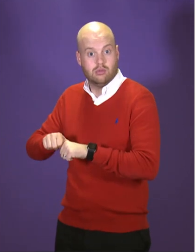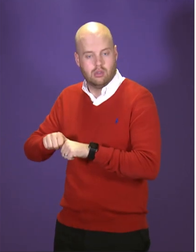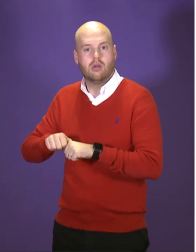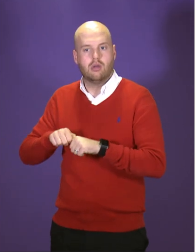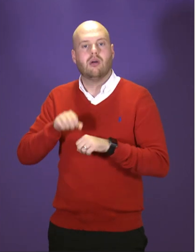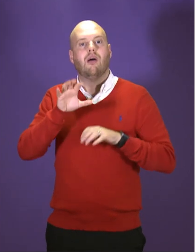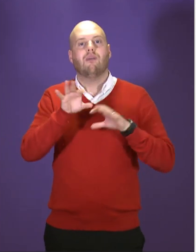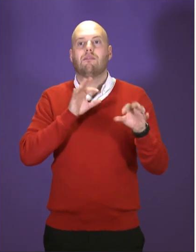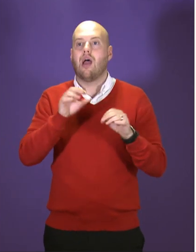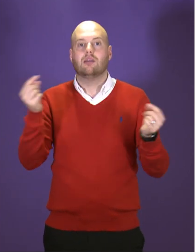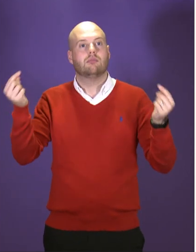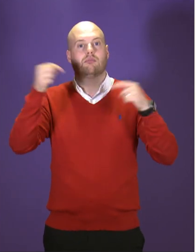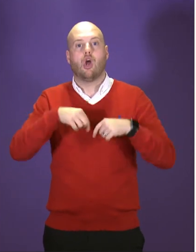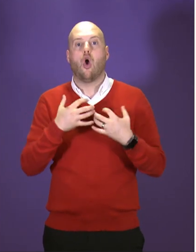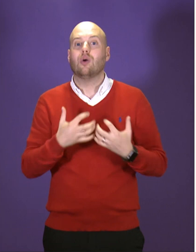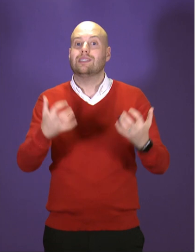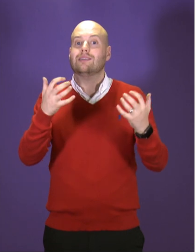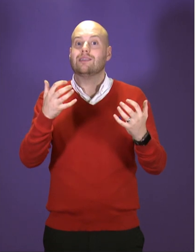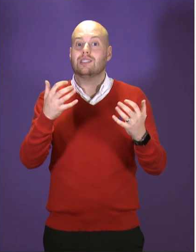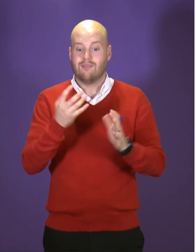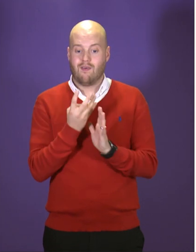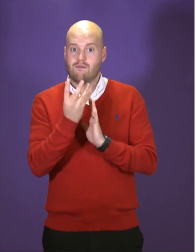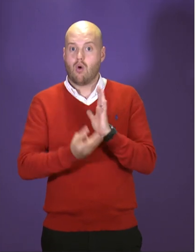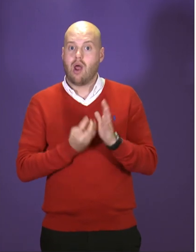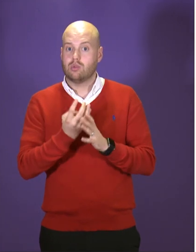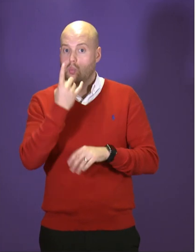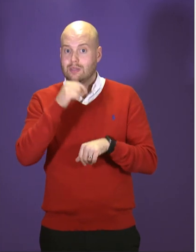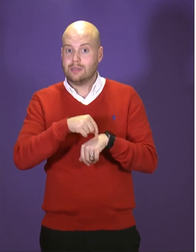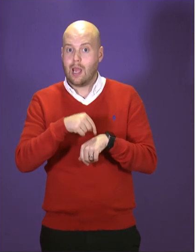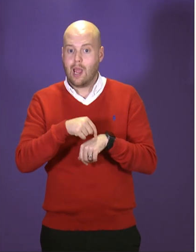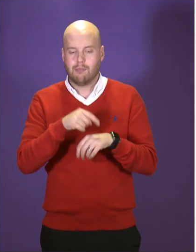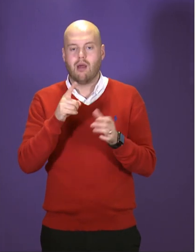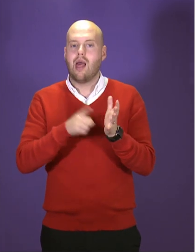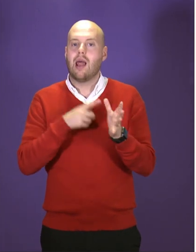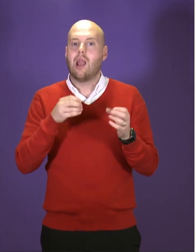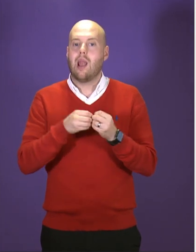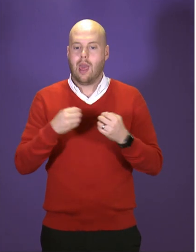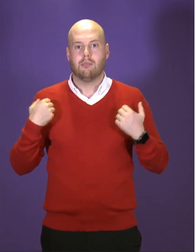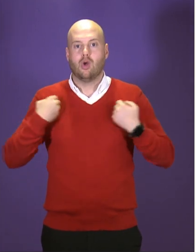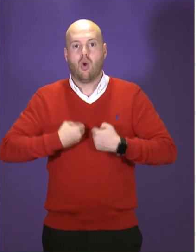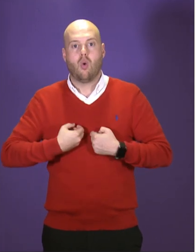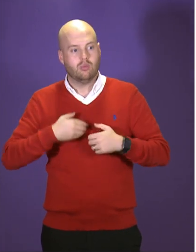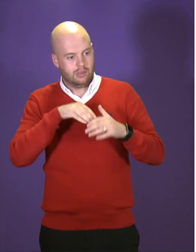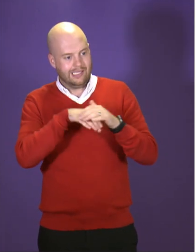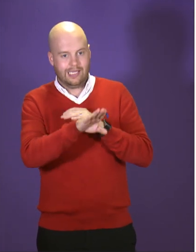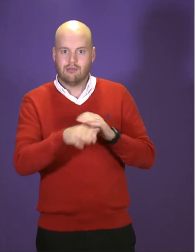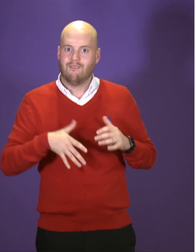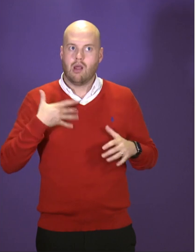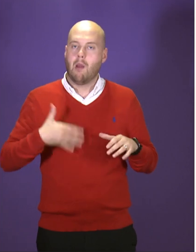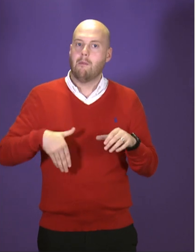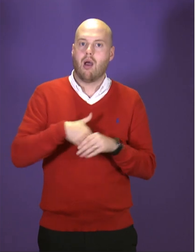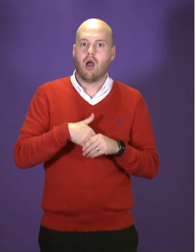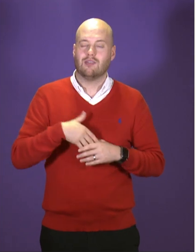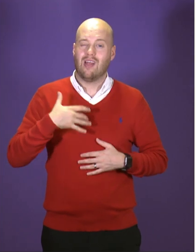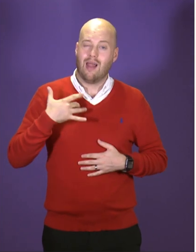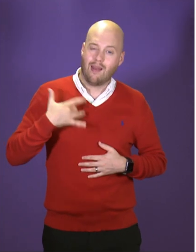to come for 4 hours at a time, put on a lab coat and become part of a live art experiment. Alex and